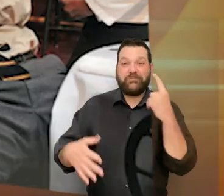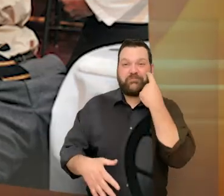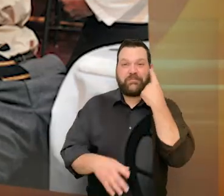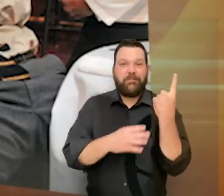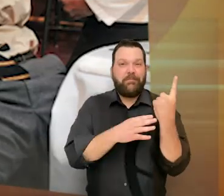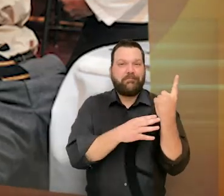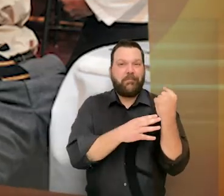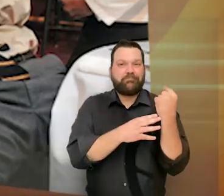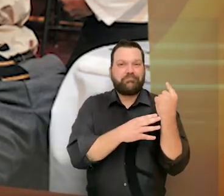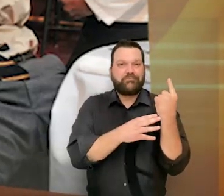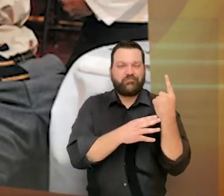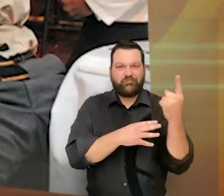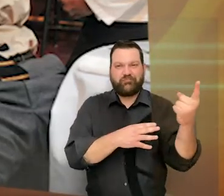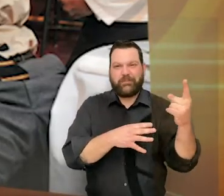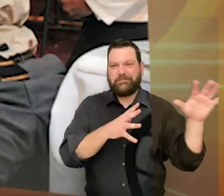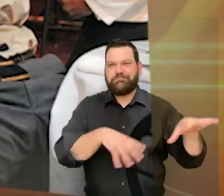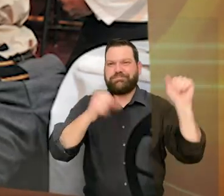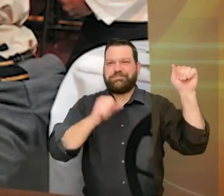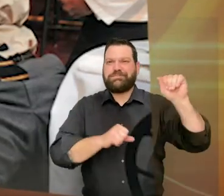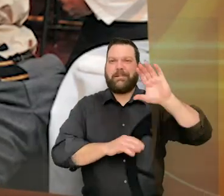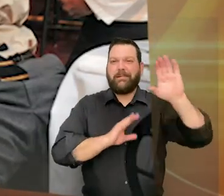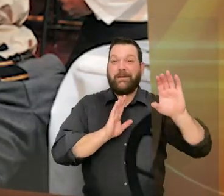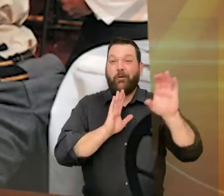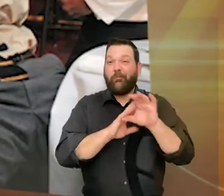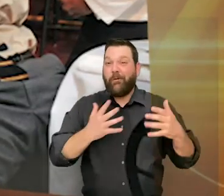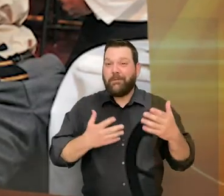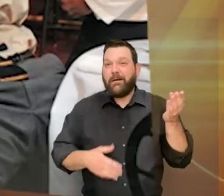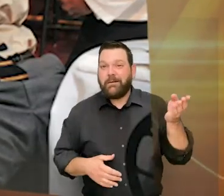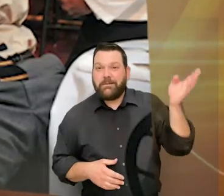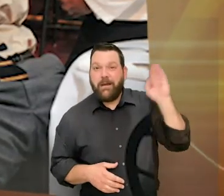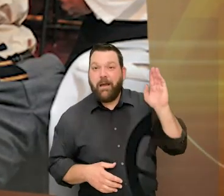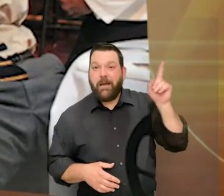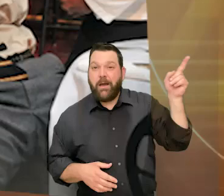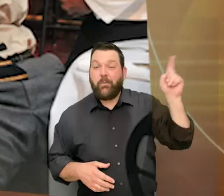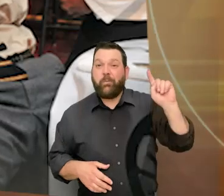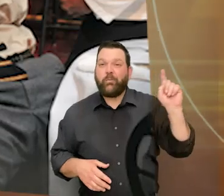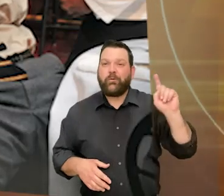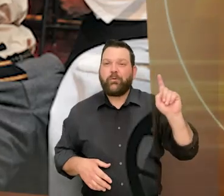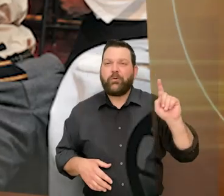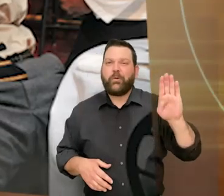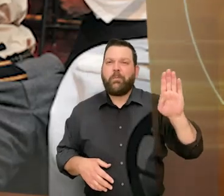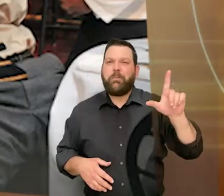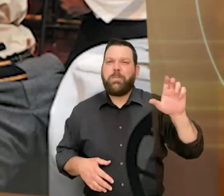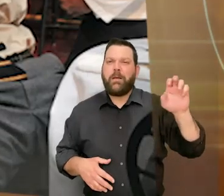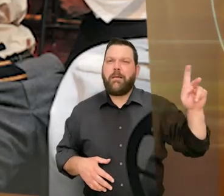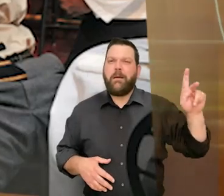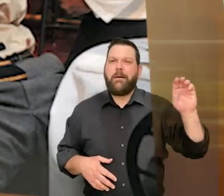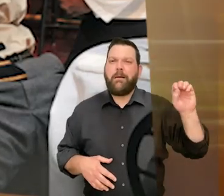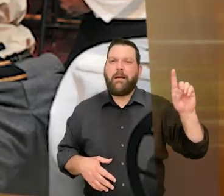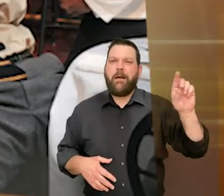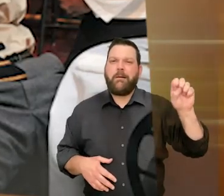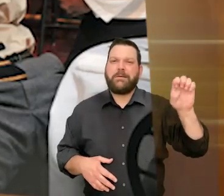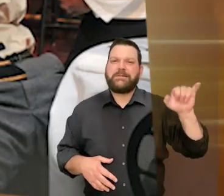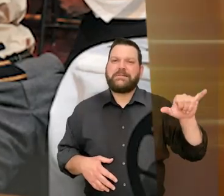feigned subservience before the man was pushed galvanically